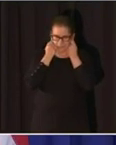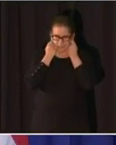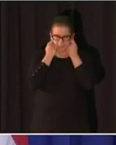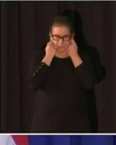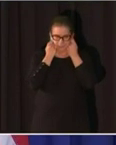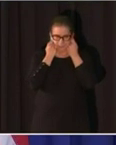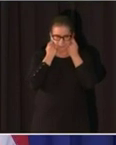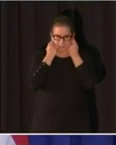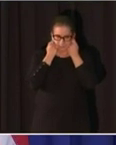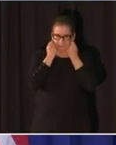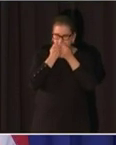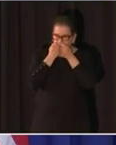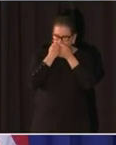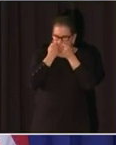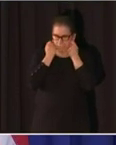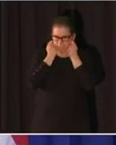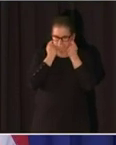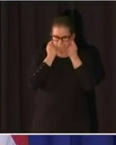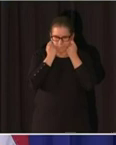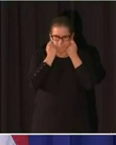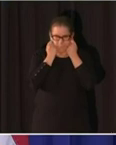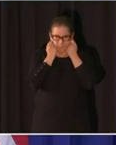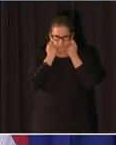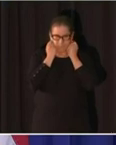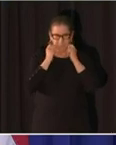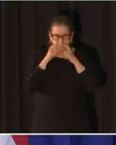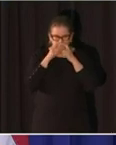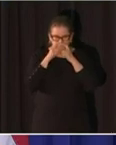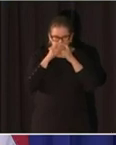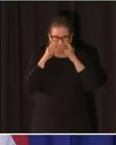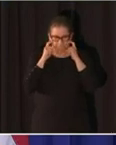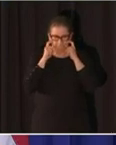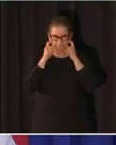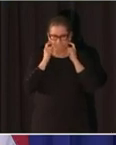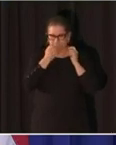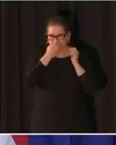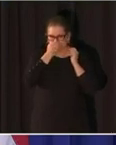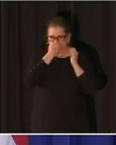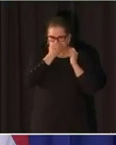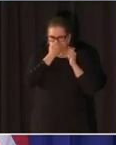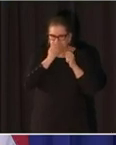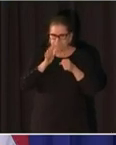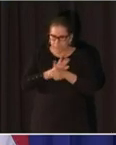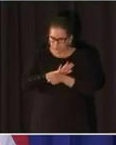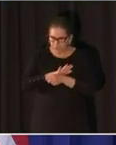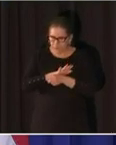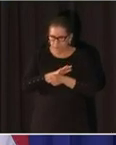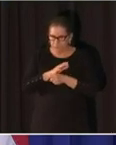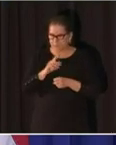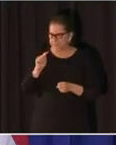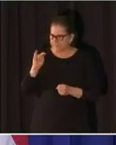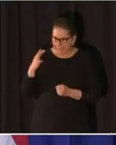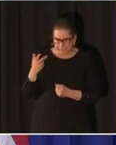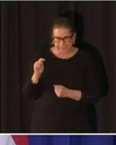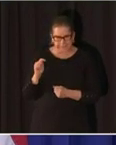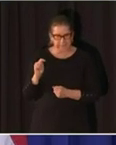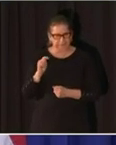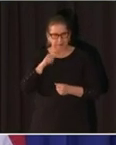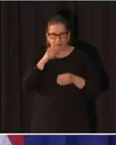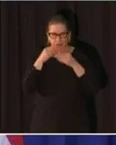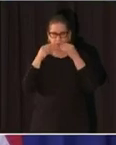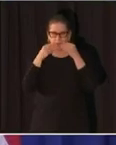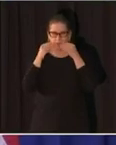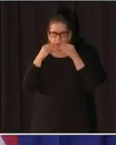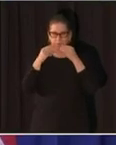way, but a bandana can be used appropriately as a face covering. Yes. Mayor Bowser, could you clarify